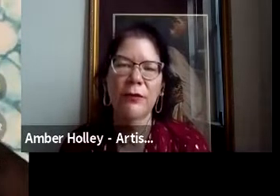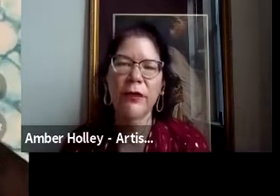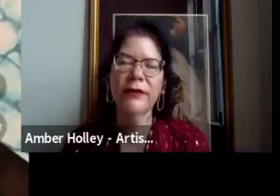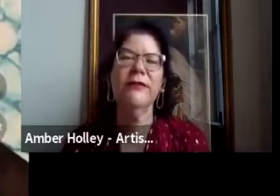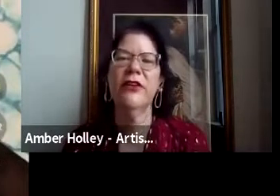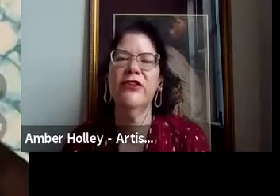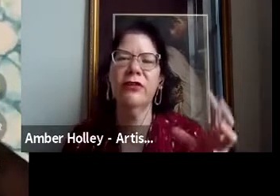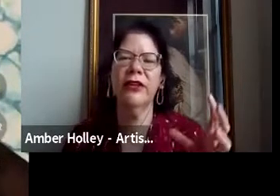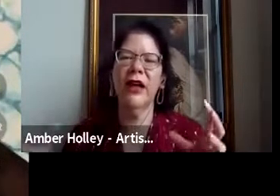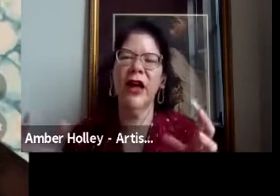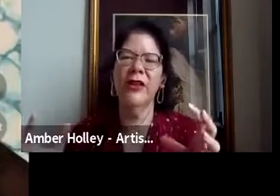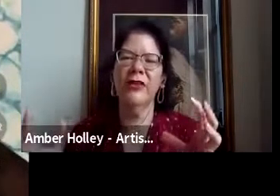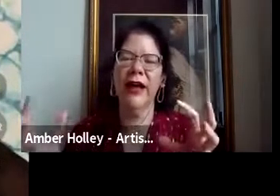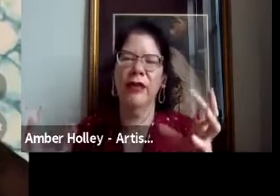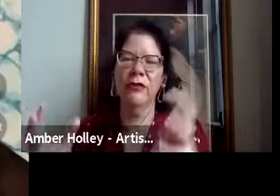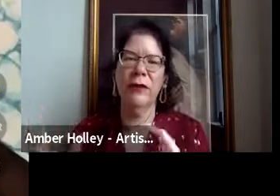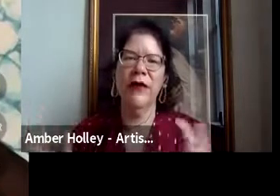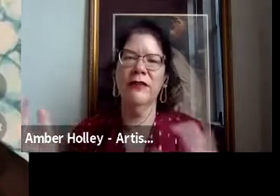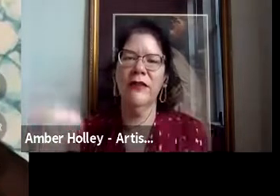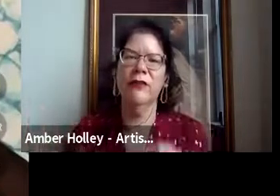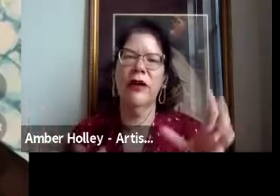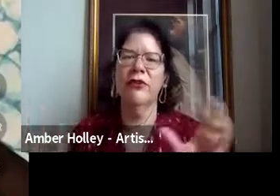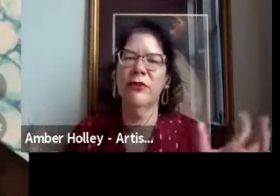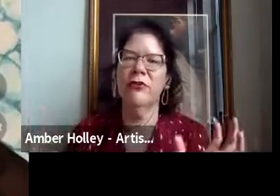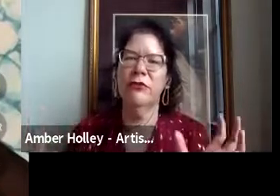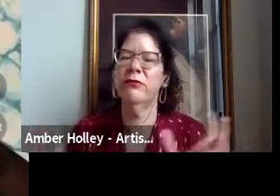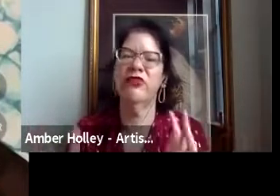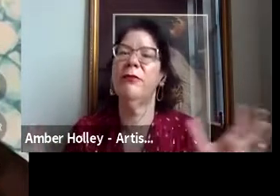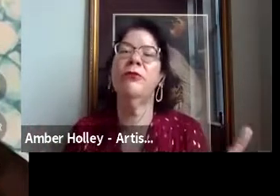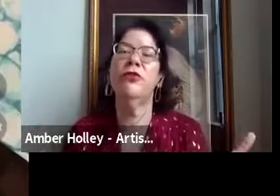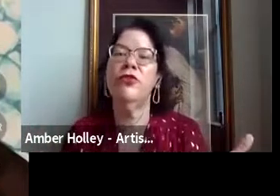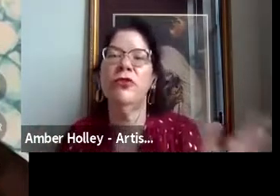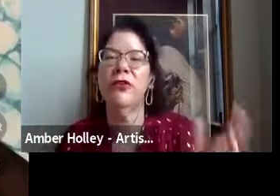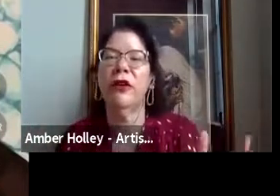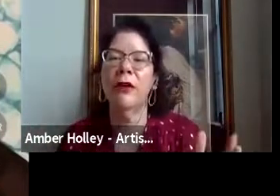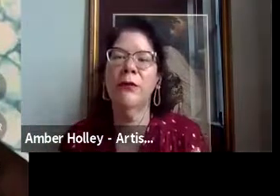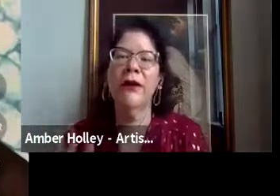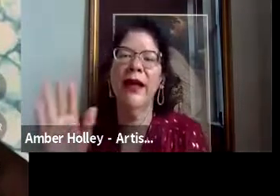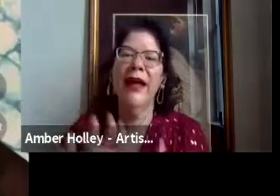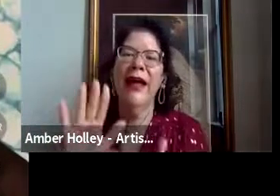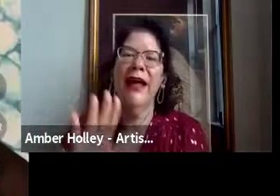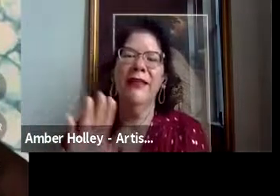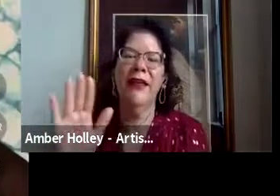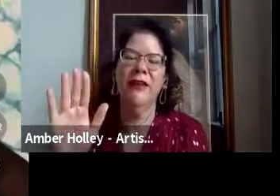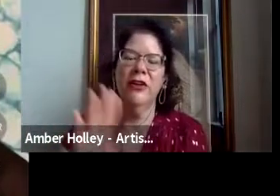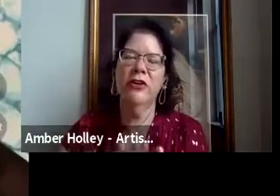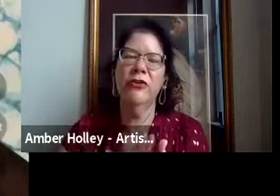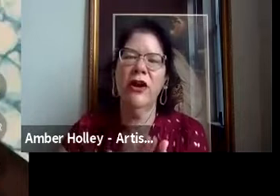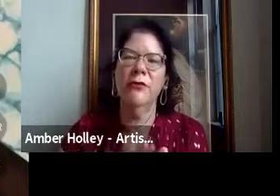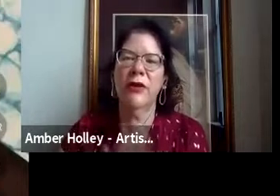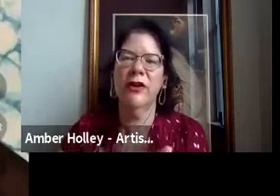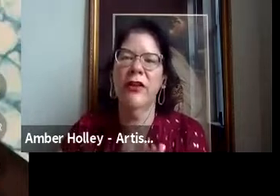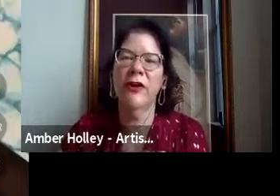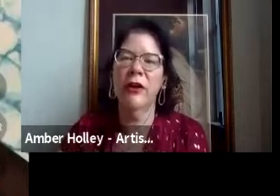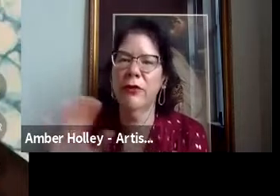with cardboard, because you can cut your cow spots in whatever shape moves you using cardboard, and then glue